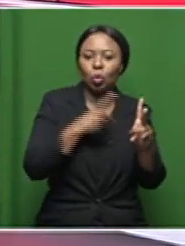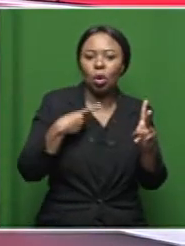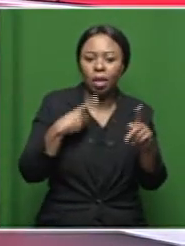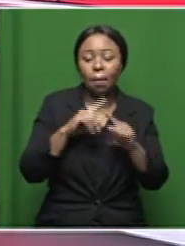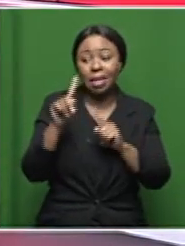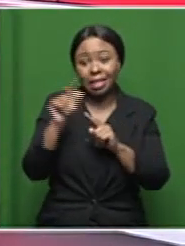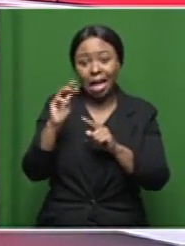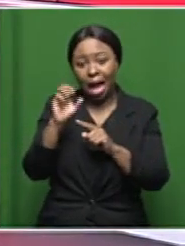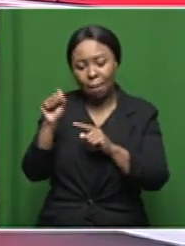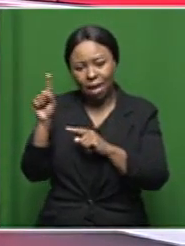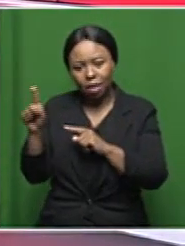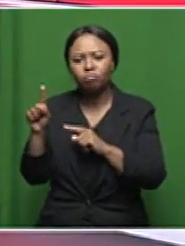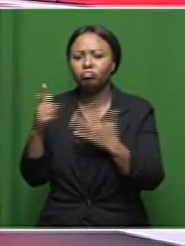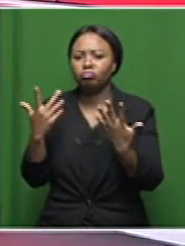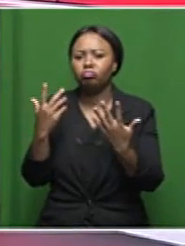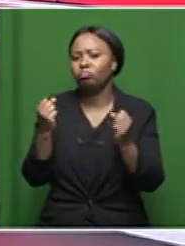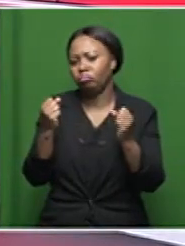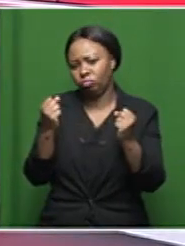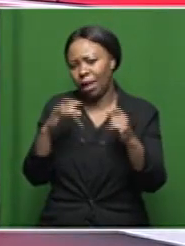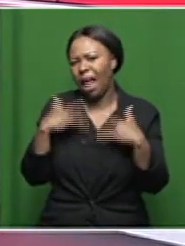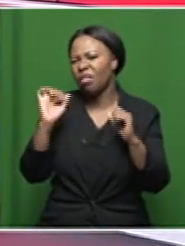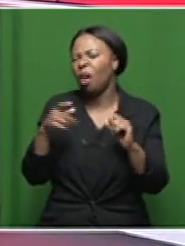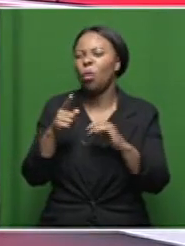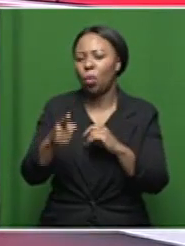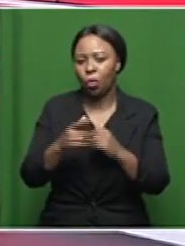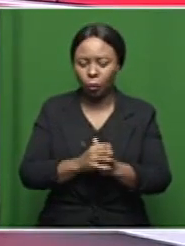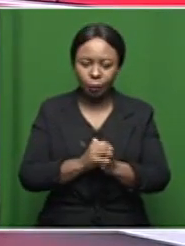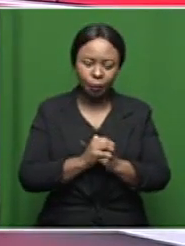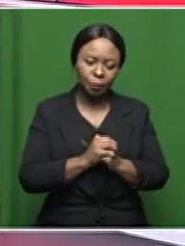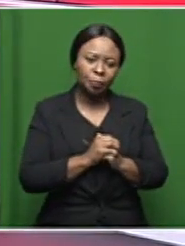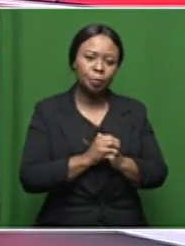Zama Buthelezi, taking her back to that period of her life. Let's listen to the story.